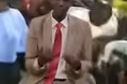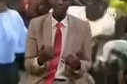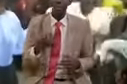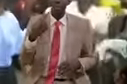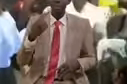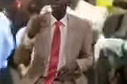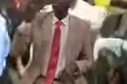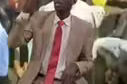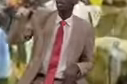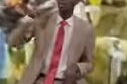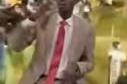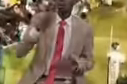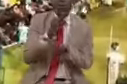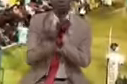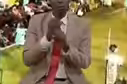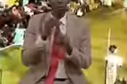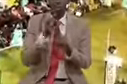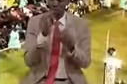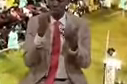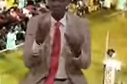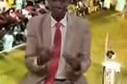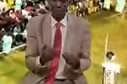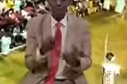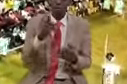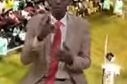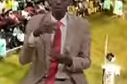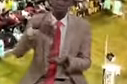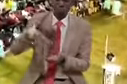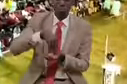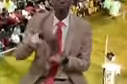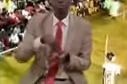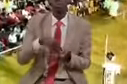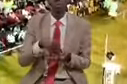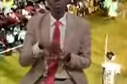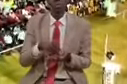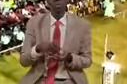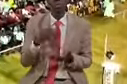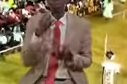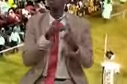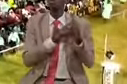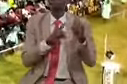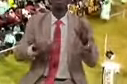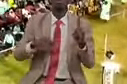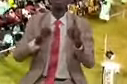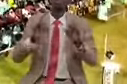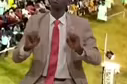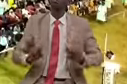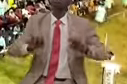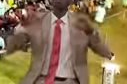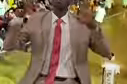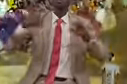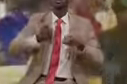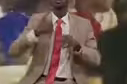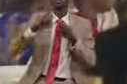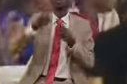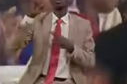right now. Rise up there and say, Lord, I give myself to you. I turn